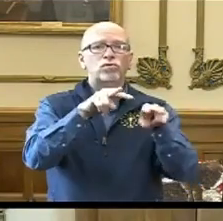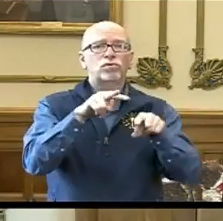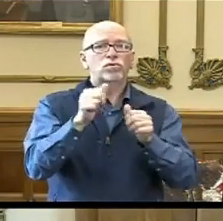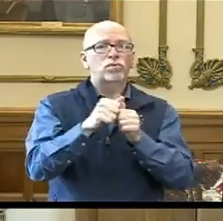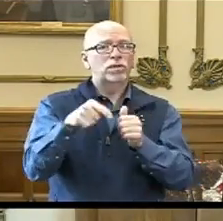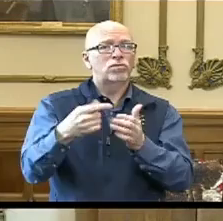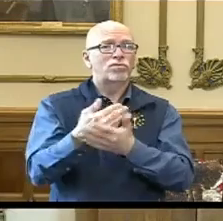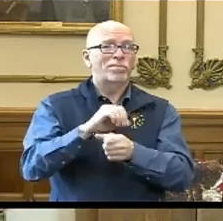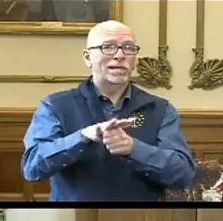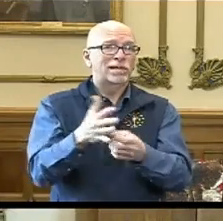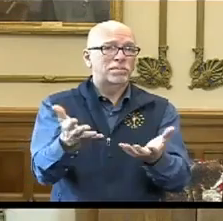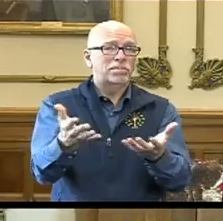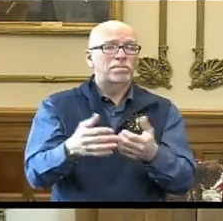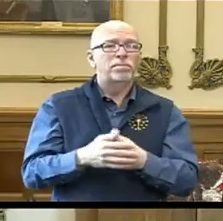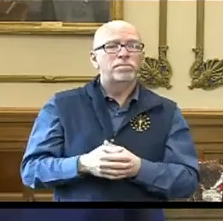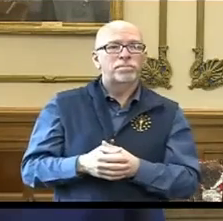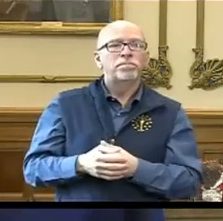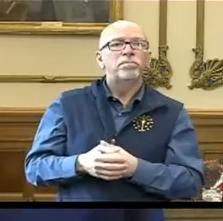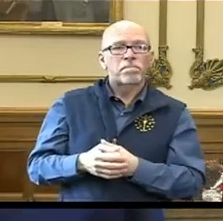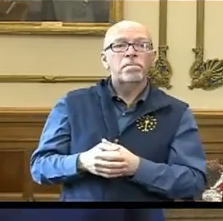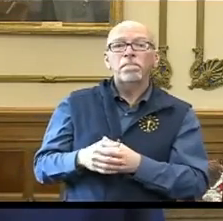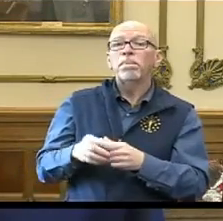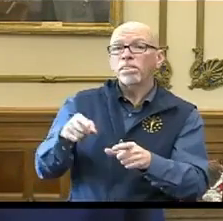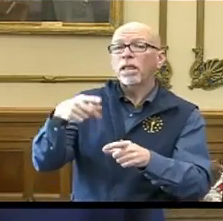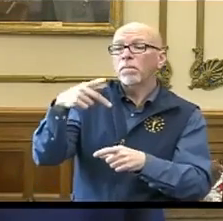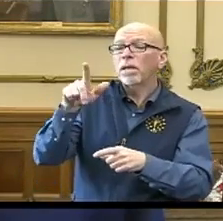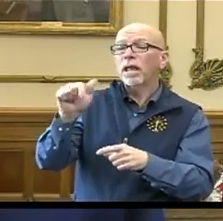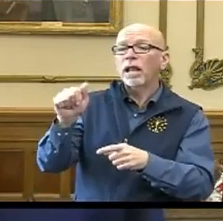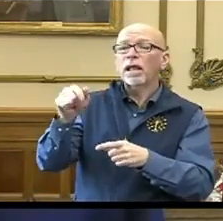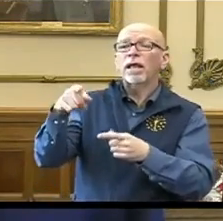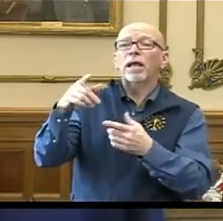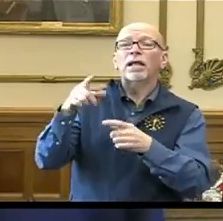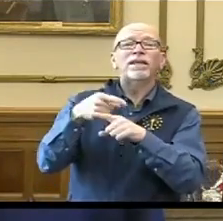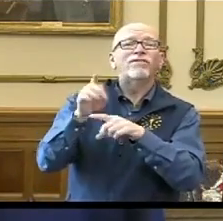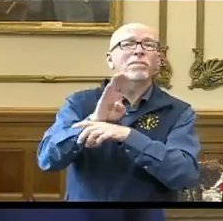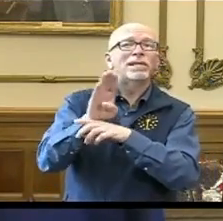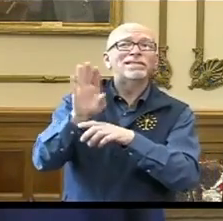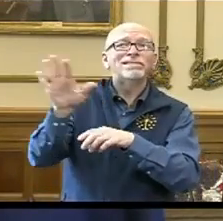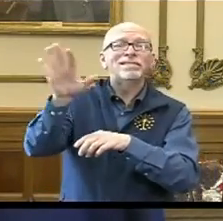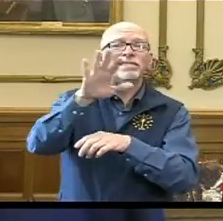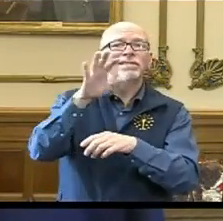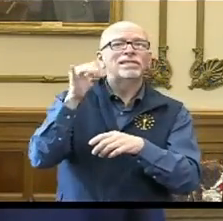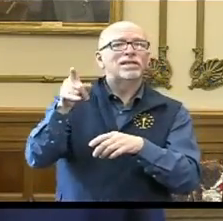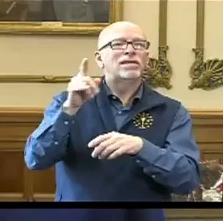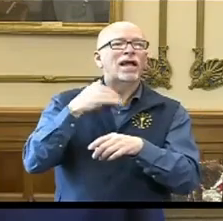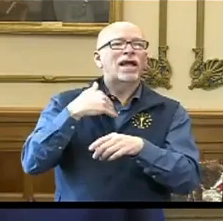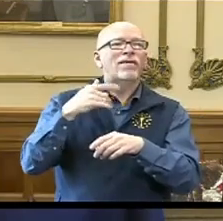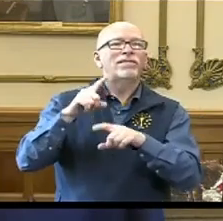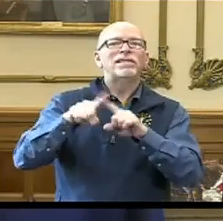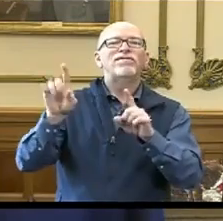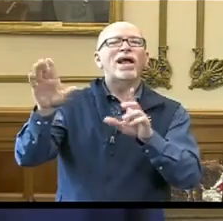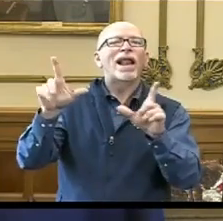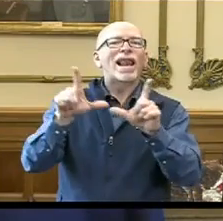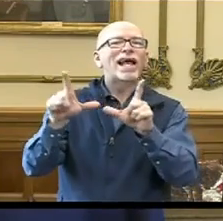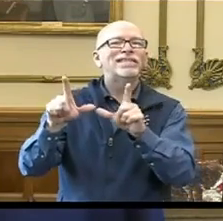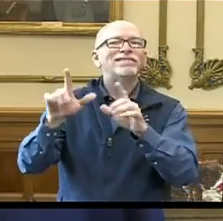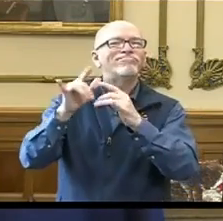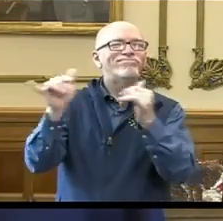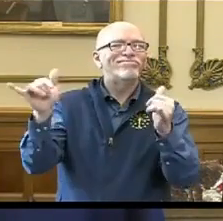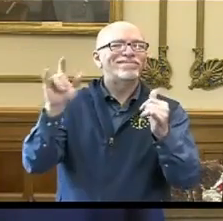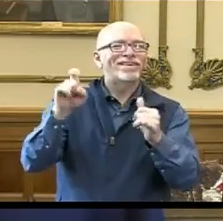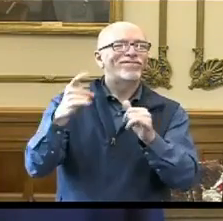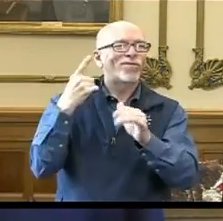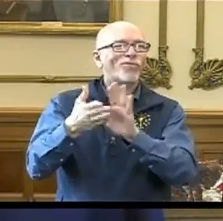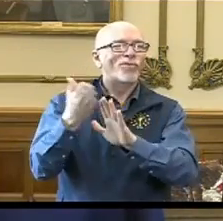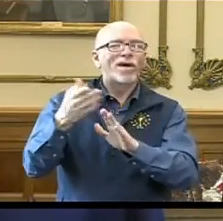this pandemic. Well, PLA, I mean, different businesses are, are in receipt of whole different licenses. And